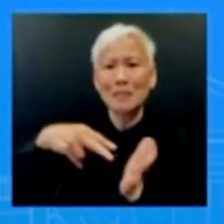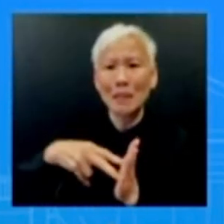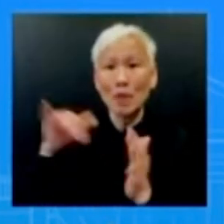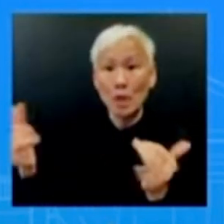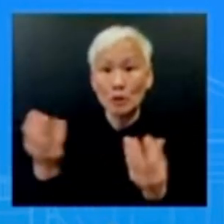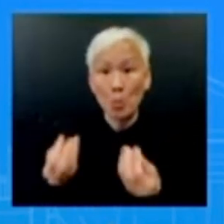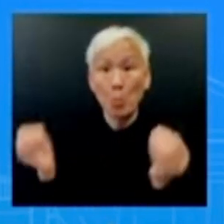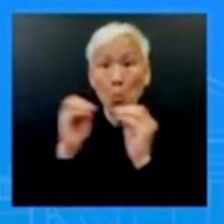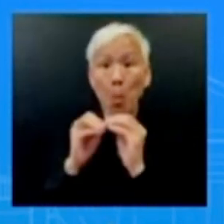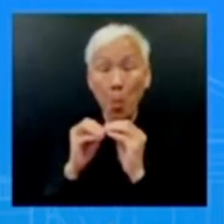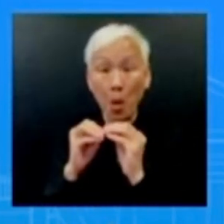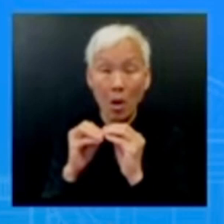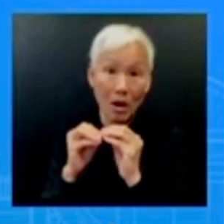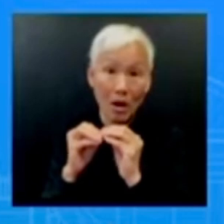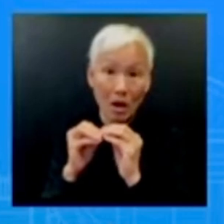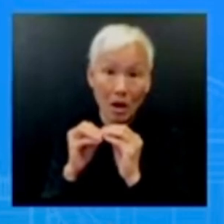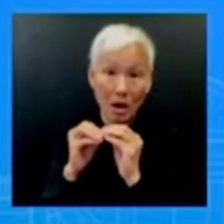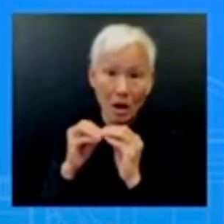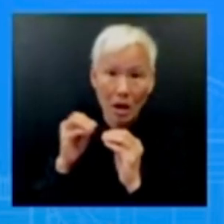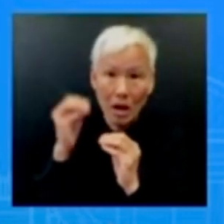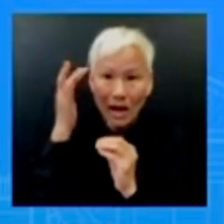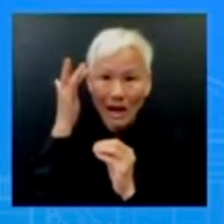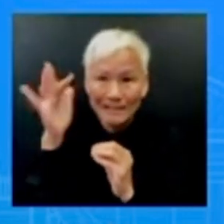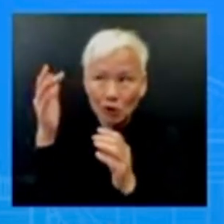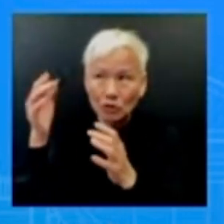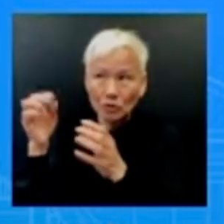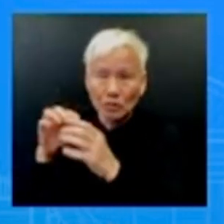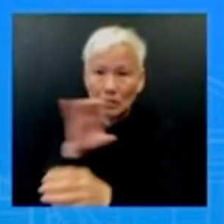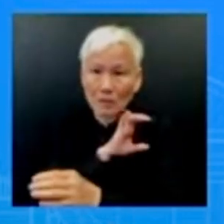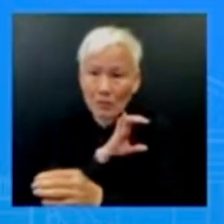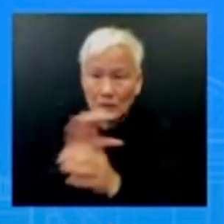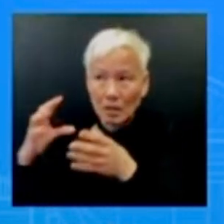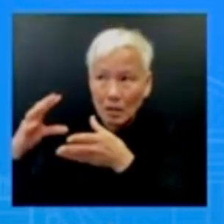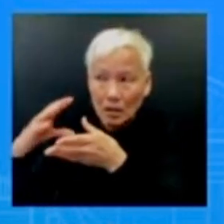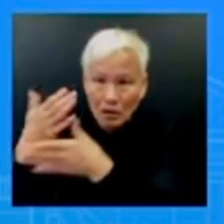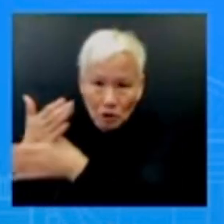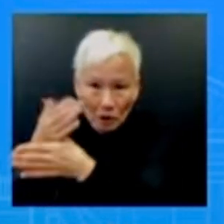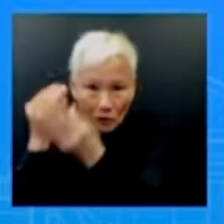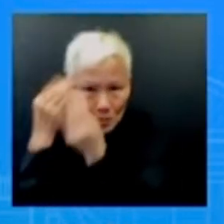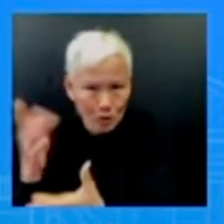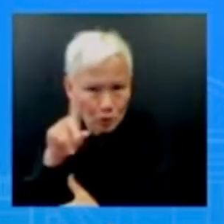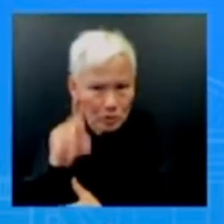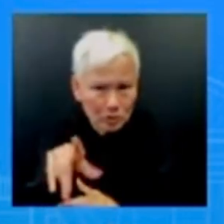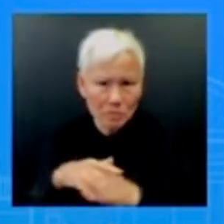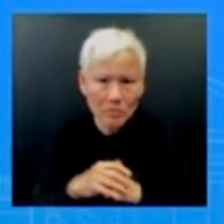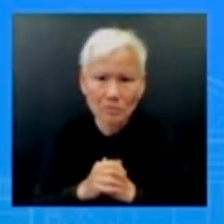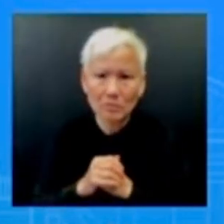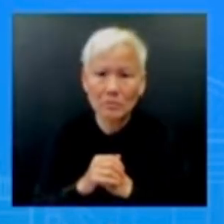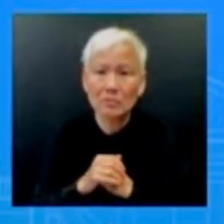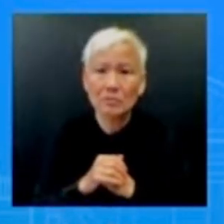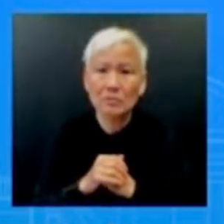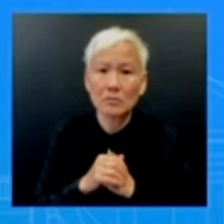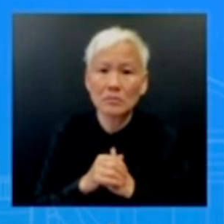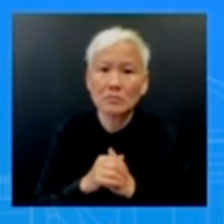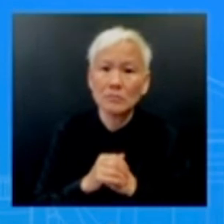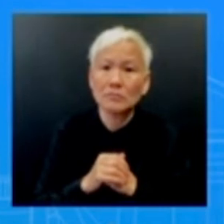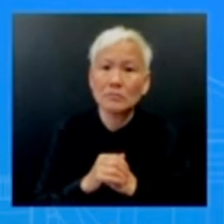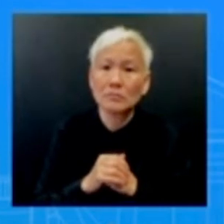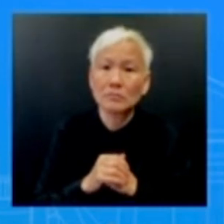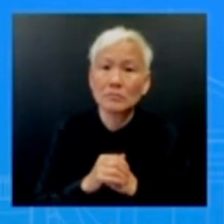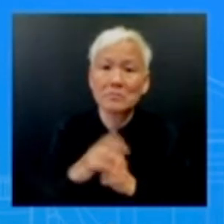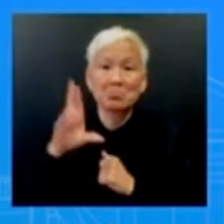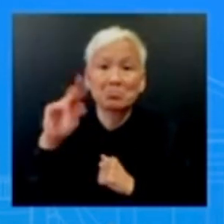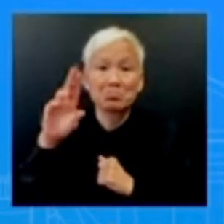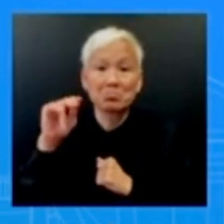sharing with India? No, I can't confirm that. James. Karine, thank you. Admiral, thank you. Two questions focused